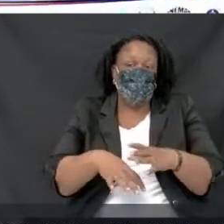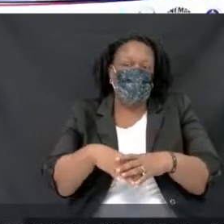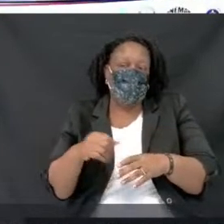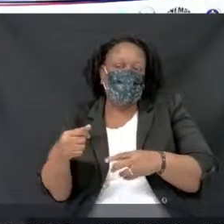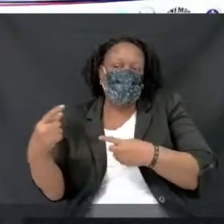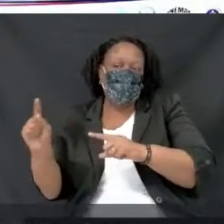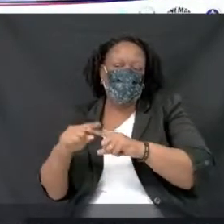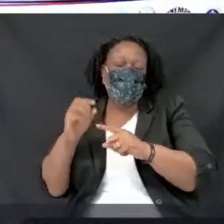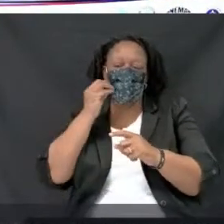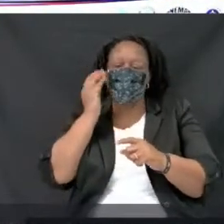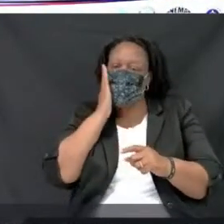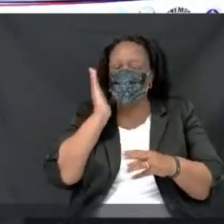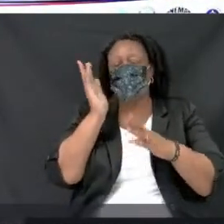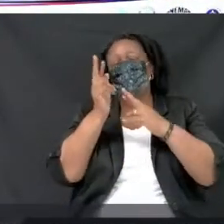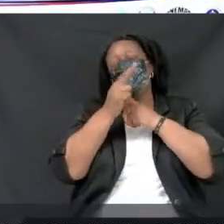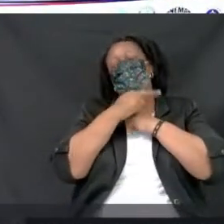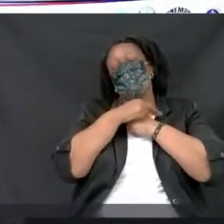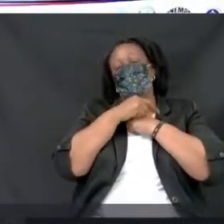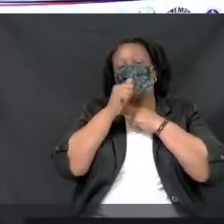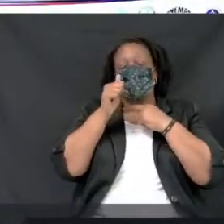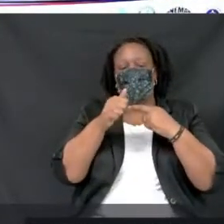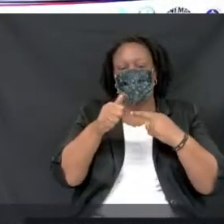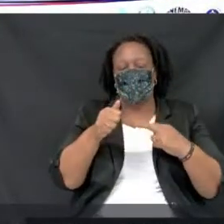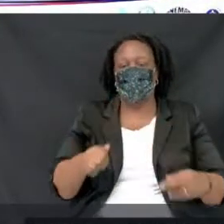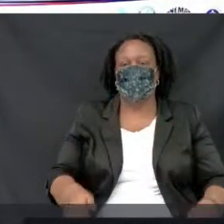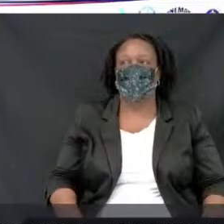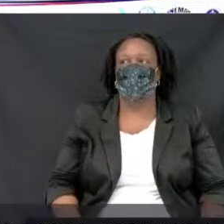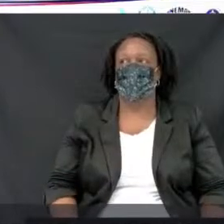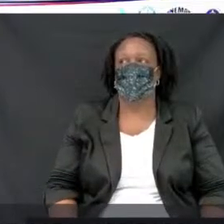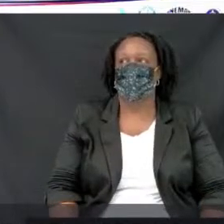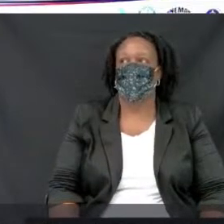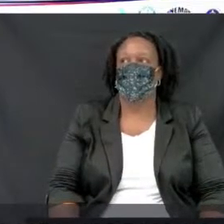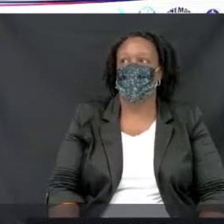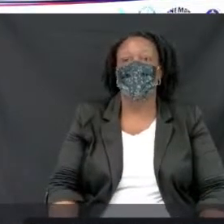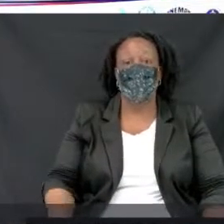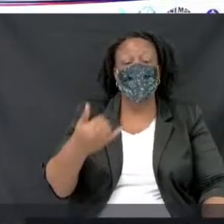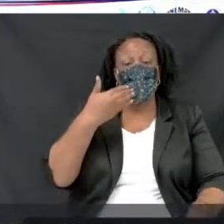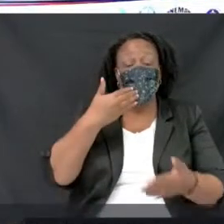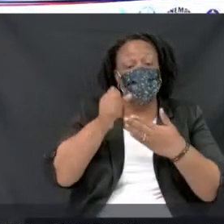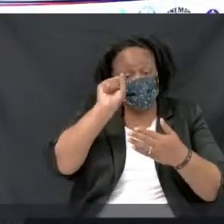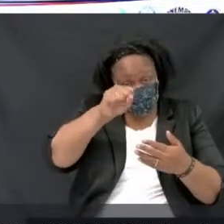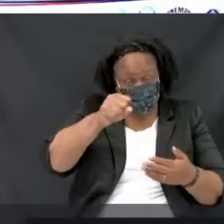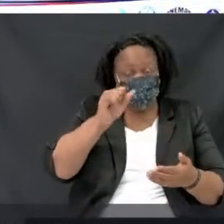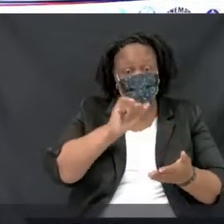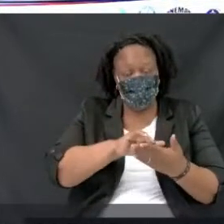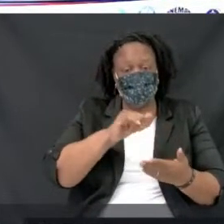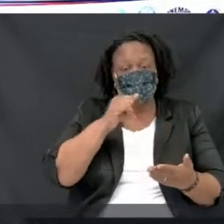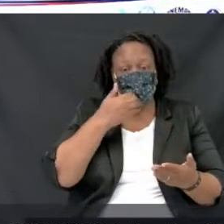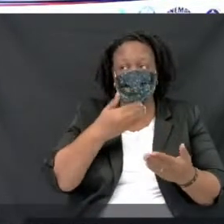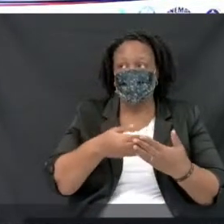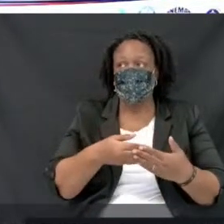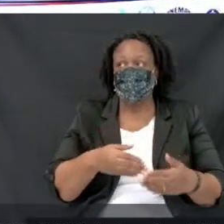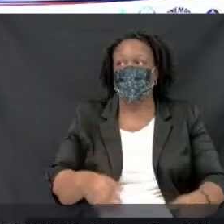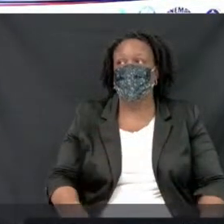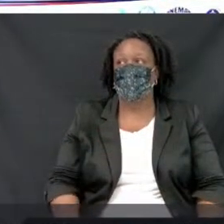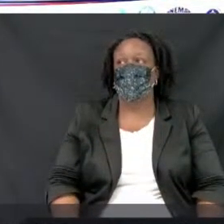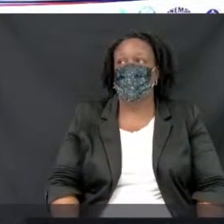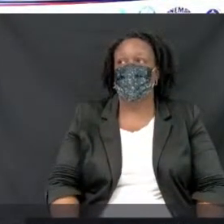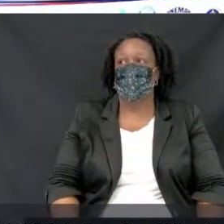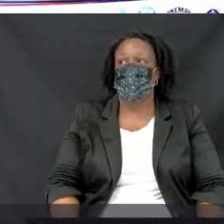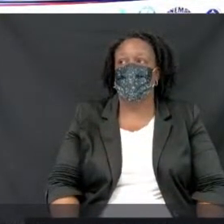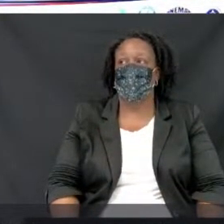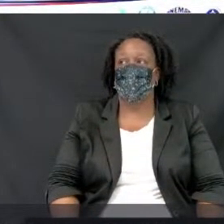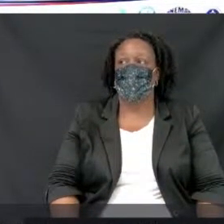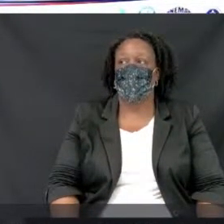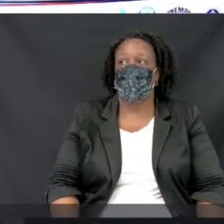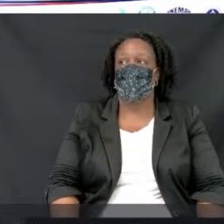Thank you, Mr. Samuel. This next question is from Von Radio. Von Radio has been informed that many cruise